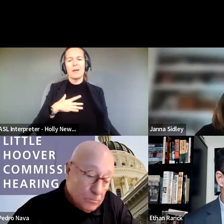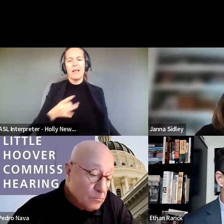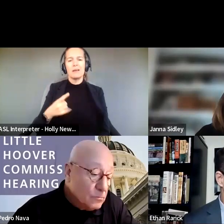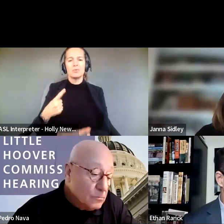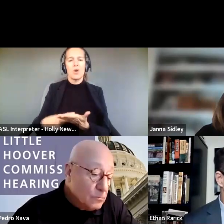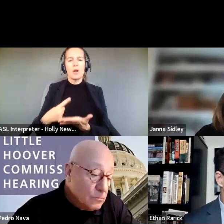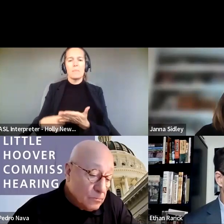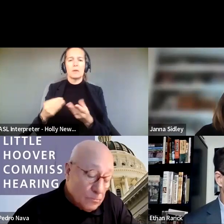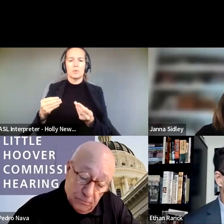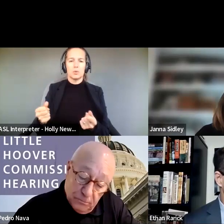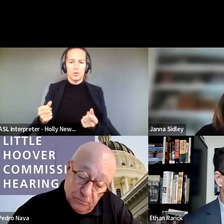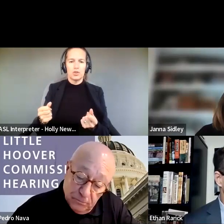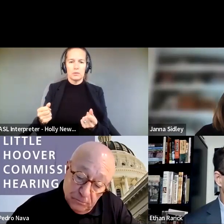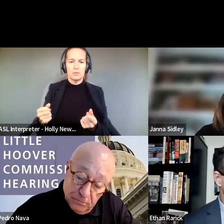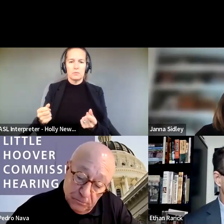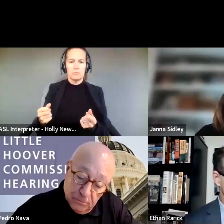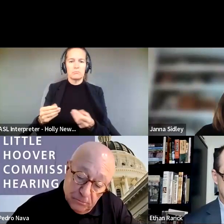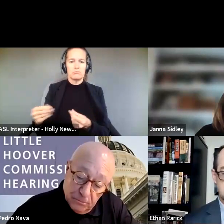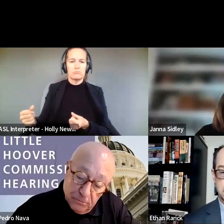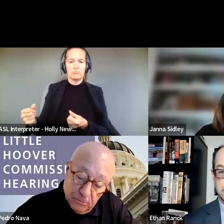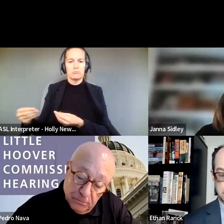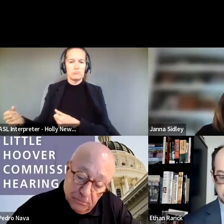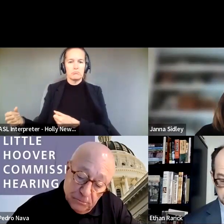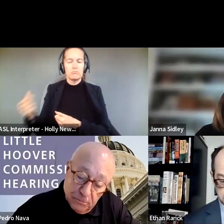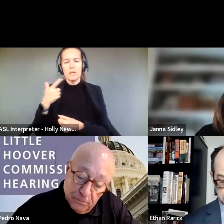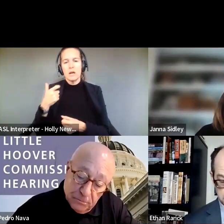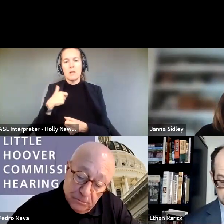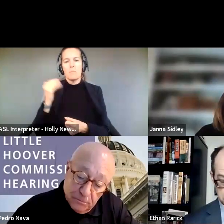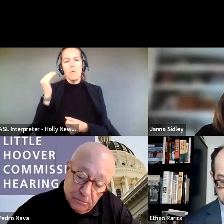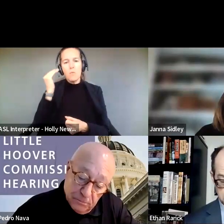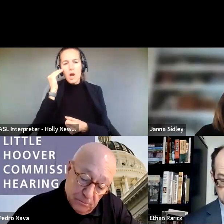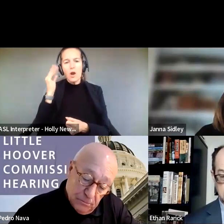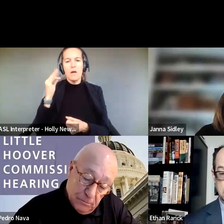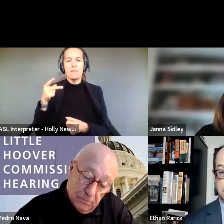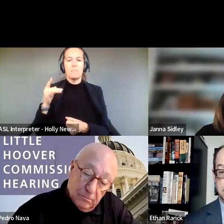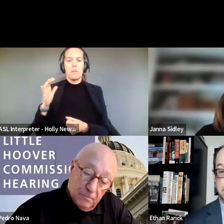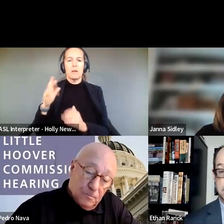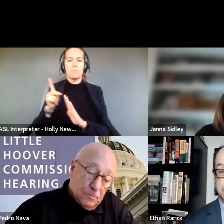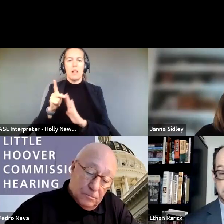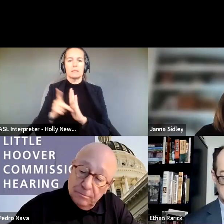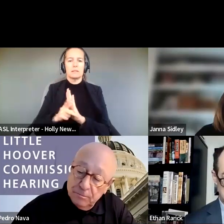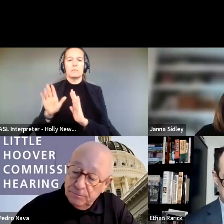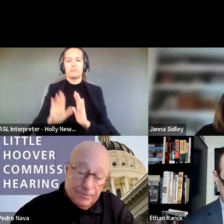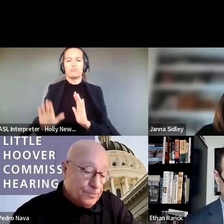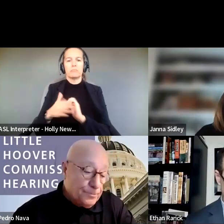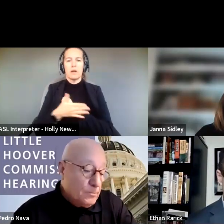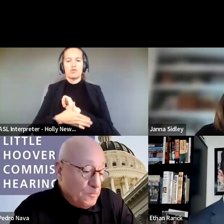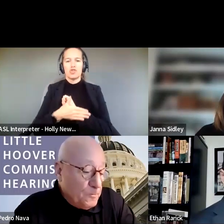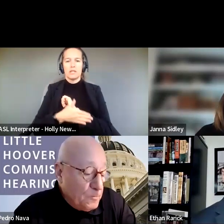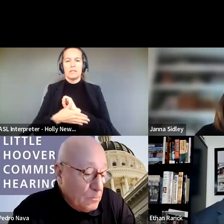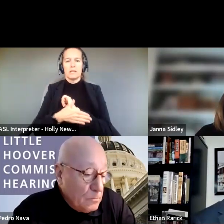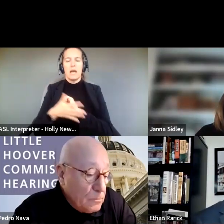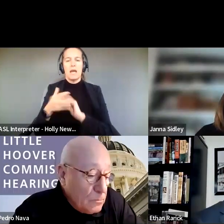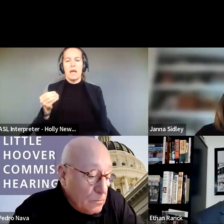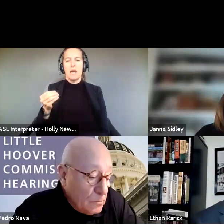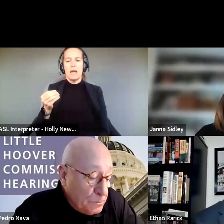about solutions because I am very aware of public policy throughout the country. And